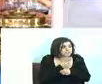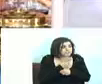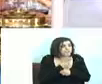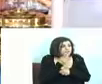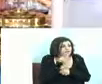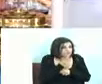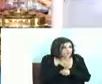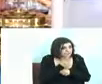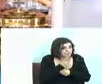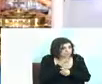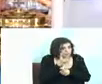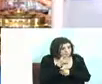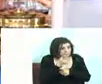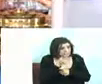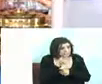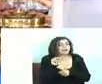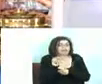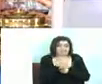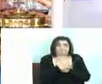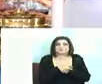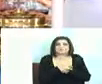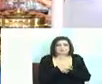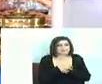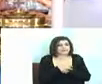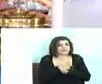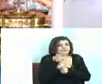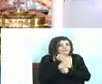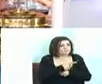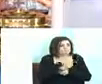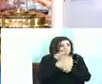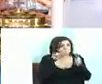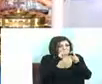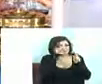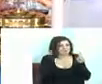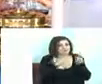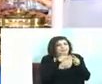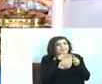And over 10,000 people showed up this weekend.